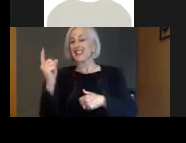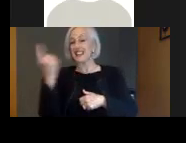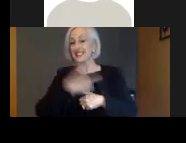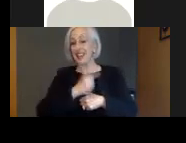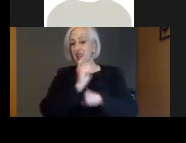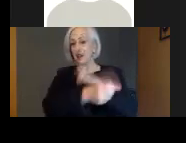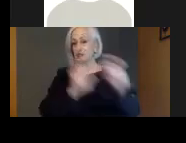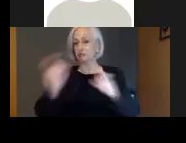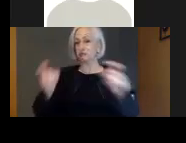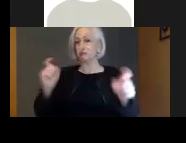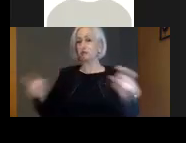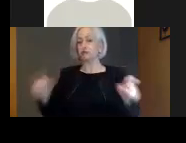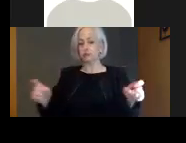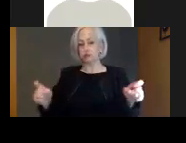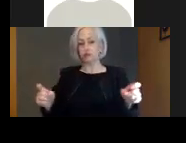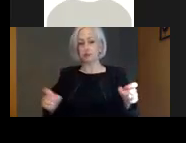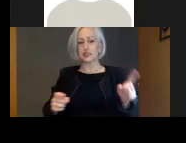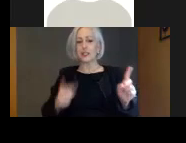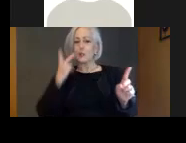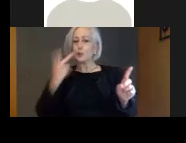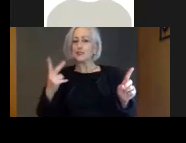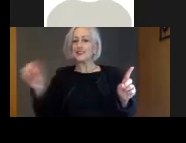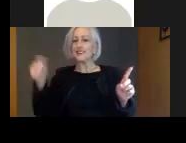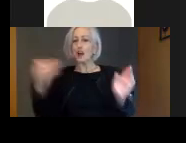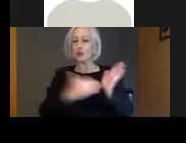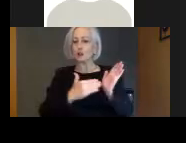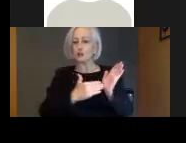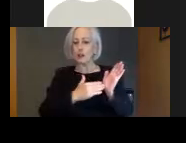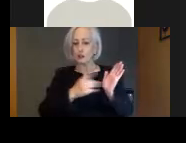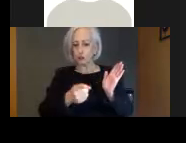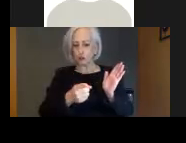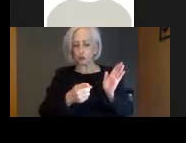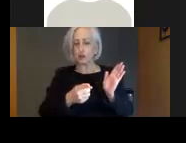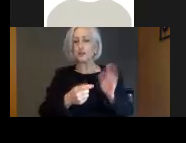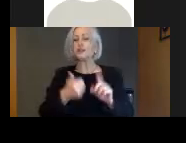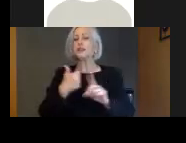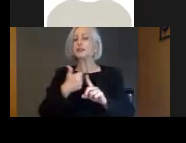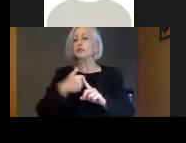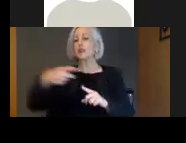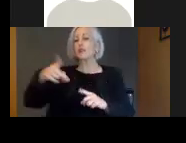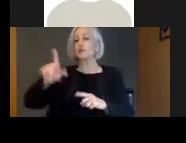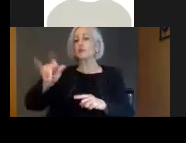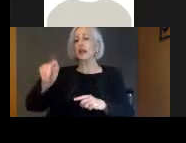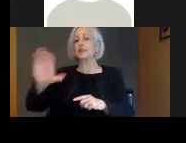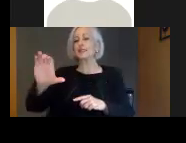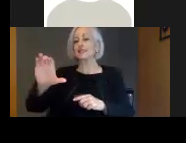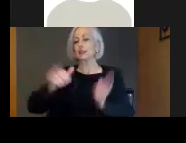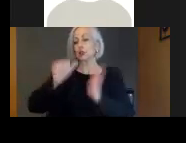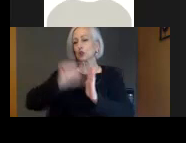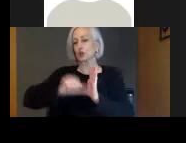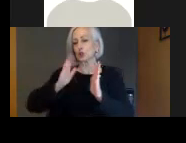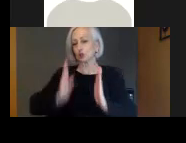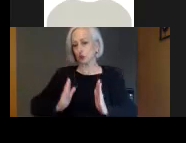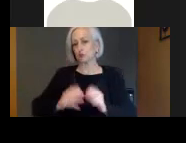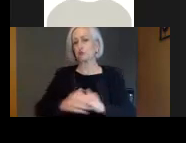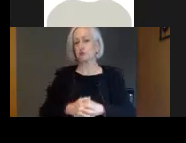Akpalu. And he is a practicing consultant plastic surgeon. And so I think this was the start